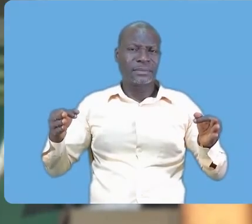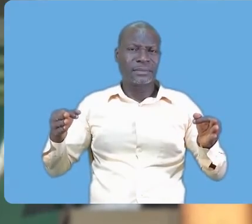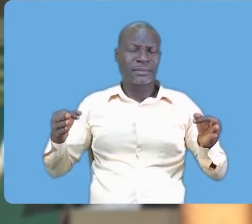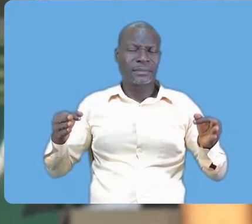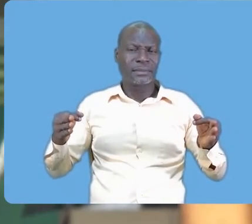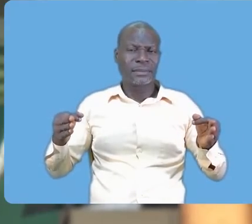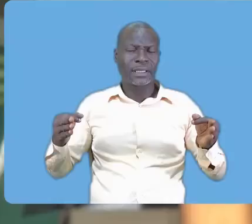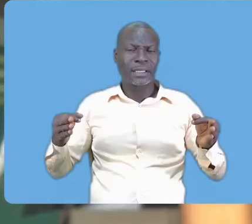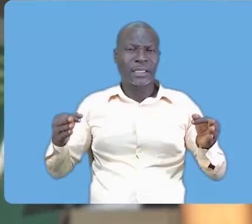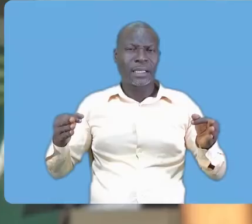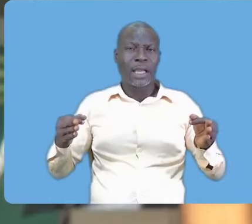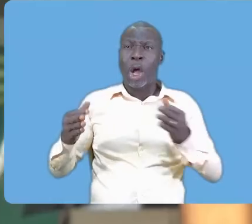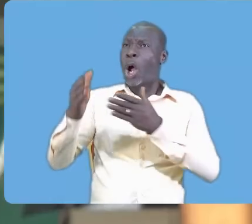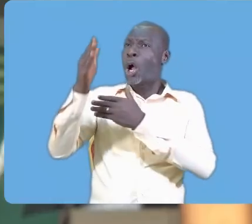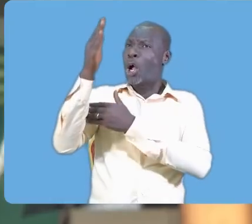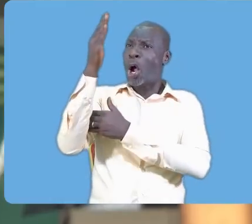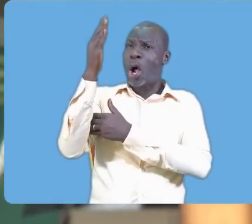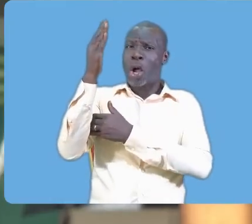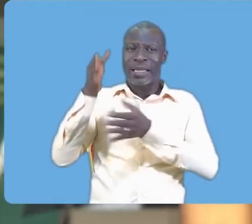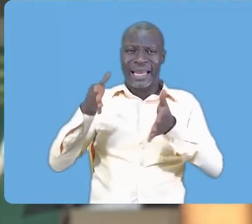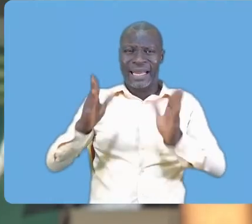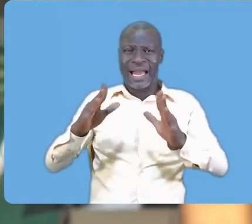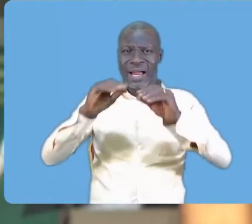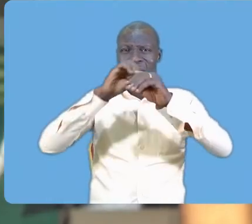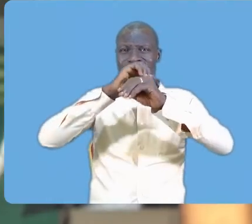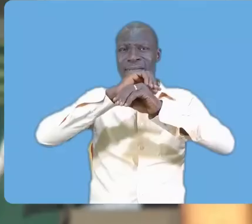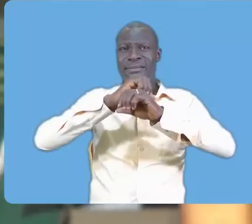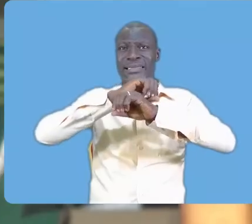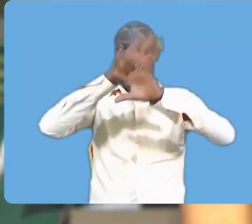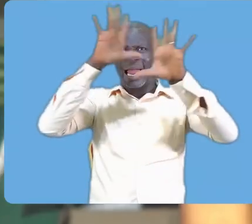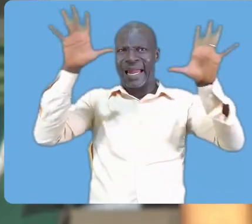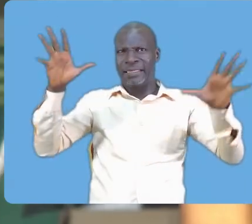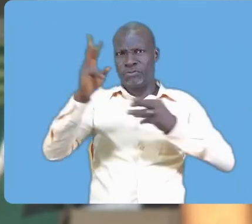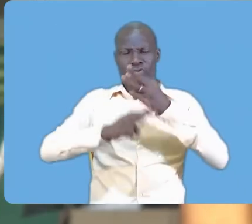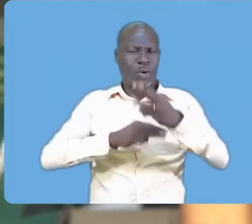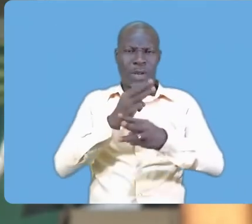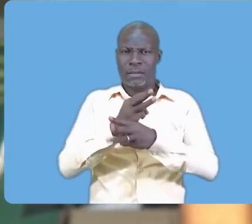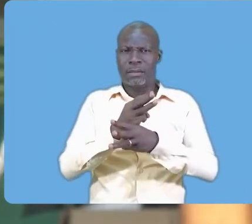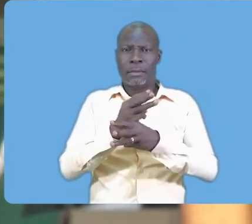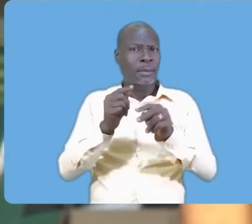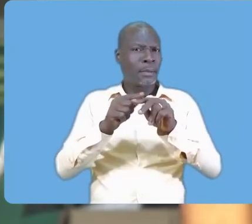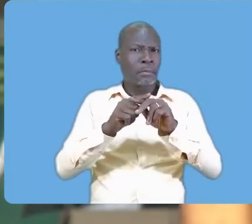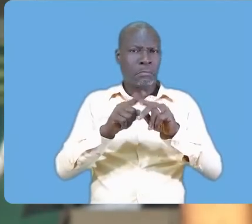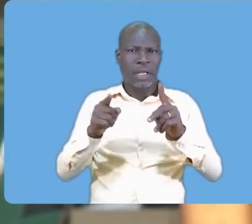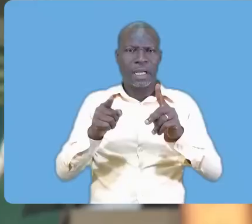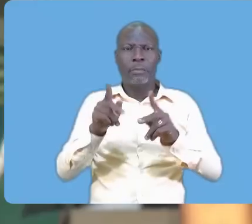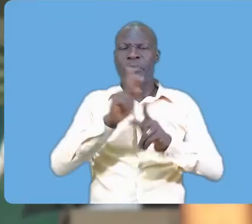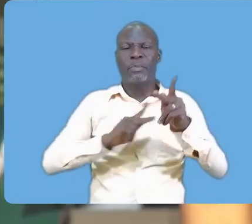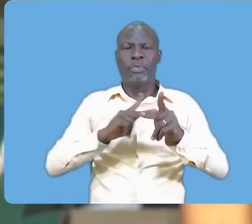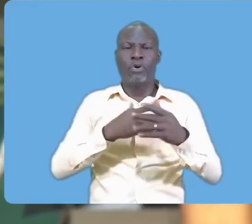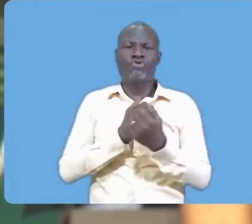Sa, onyankopo ama ehaino aba ewiase. Nanso, enipa do